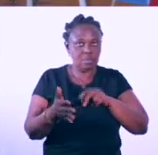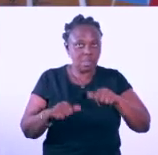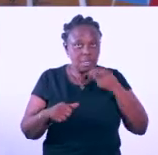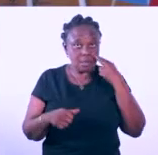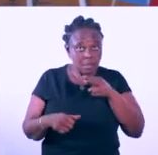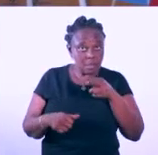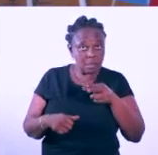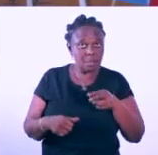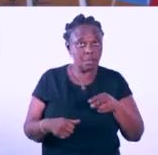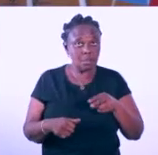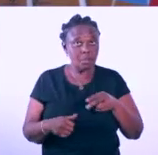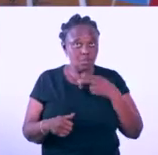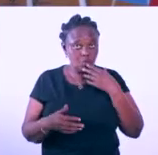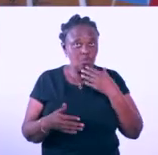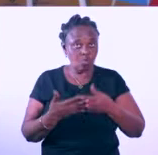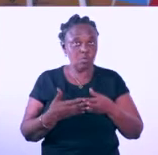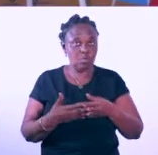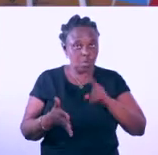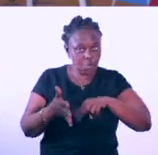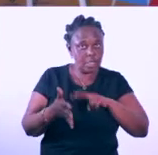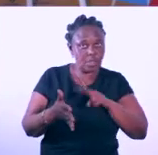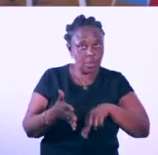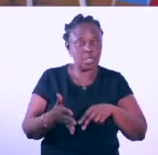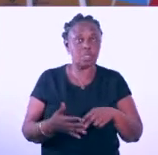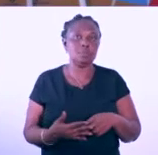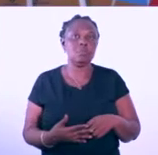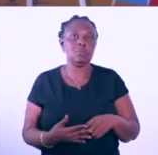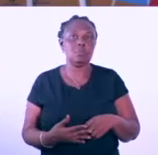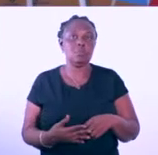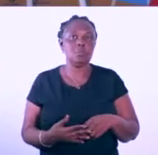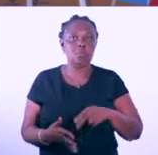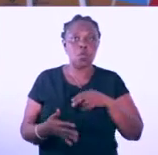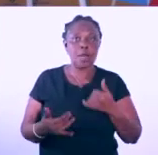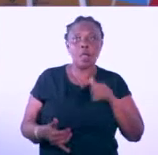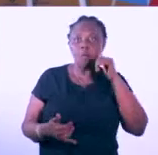see it. Yes. Good. Read.